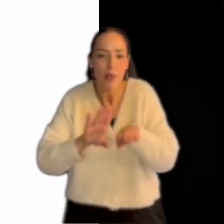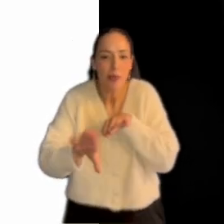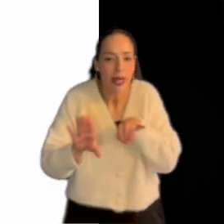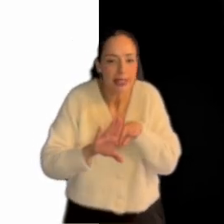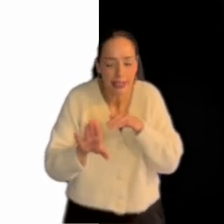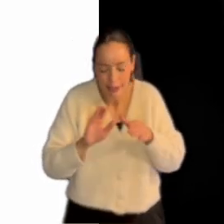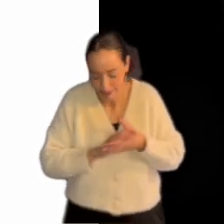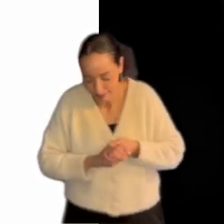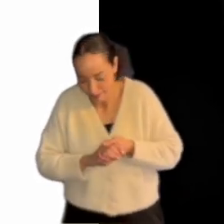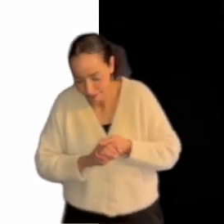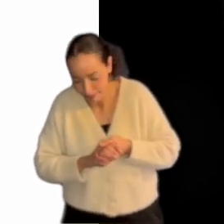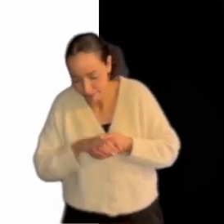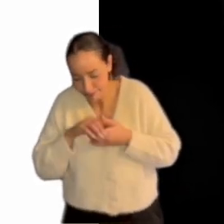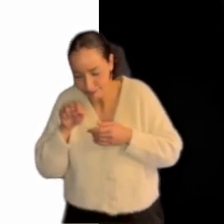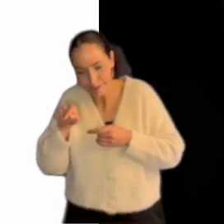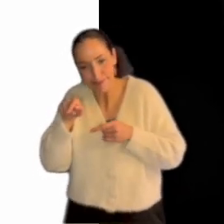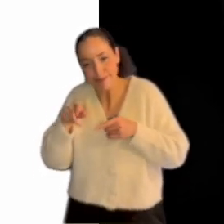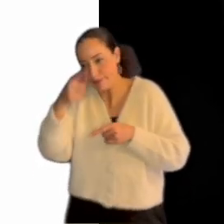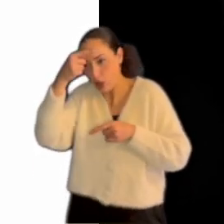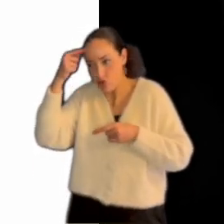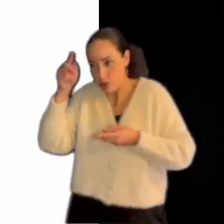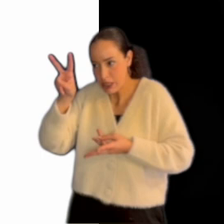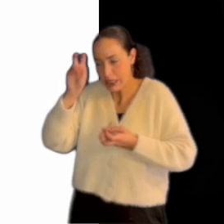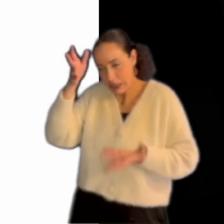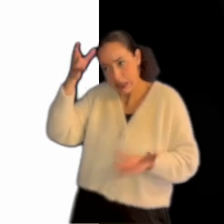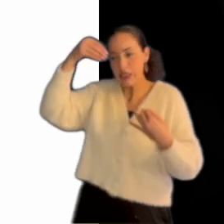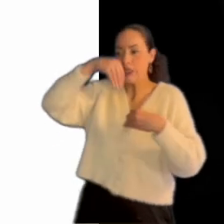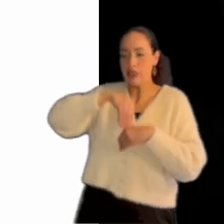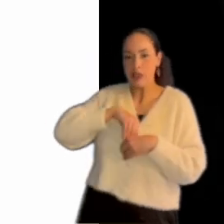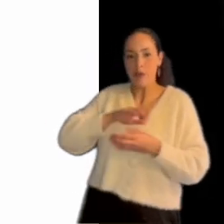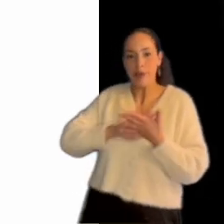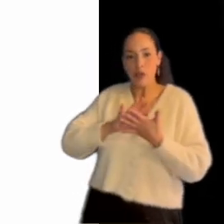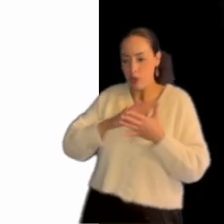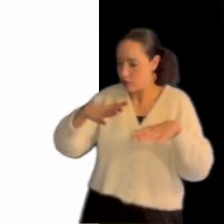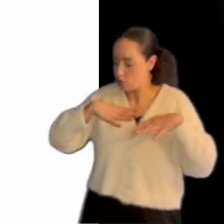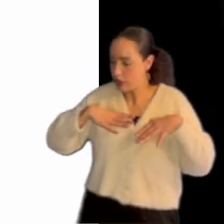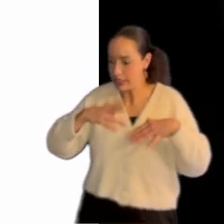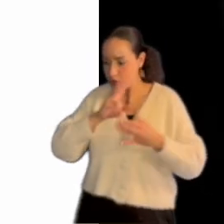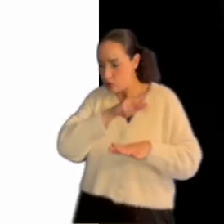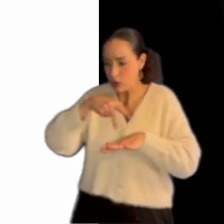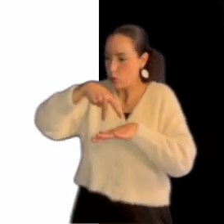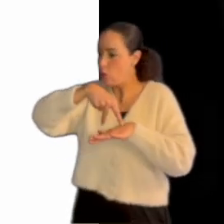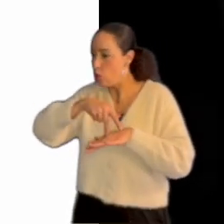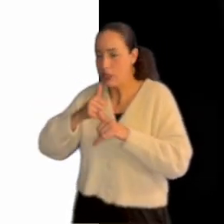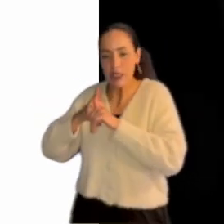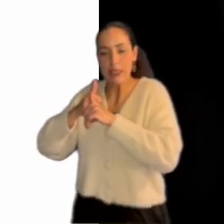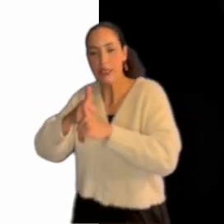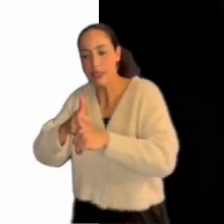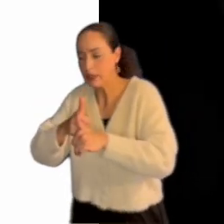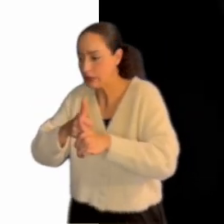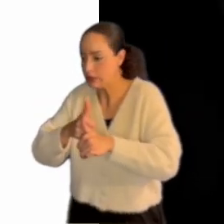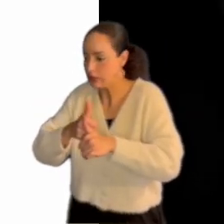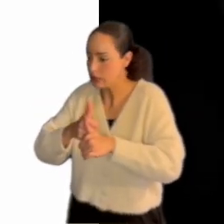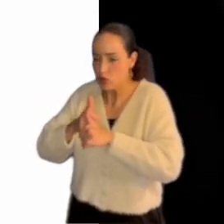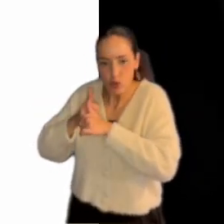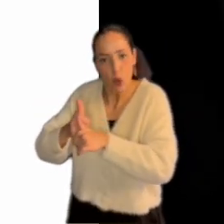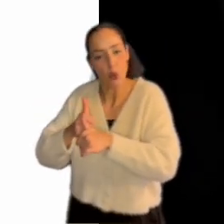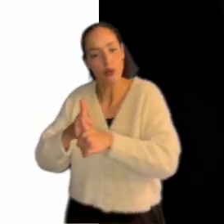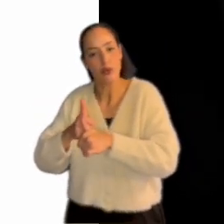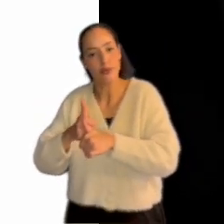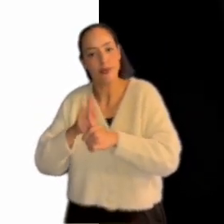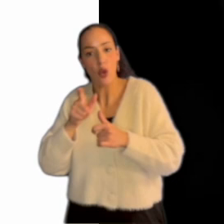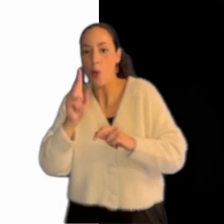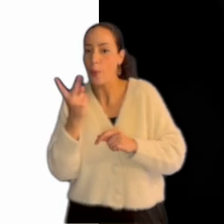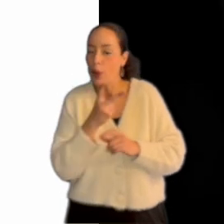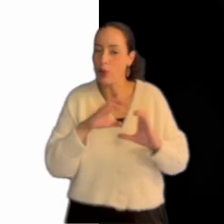those places where no one wishes to be. That said, both heartbreak and vicarious trauma can compromise our own well-being and, to borrow the term from